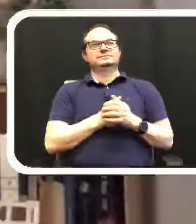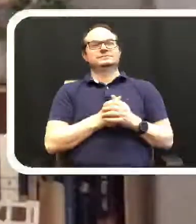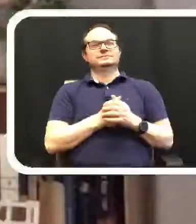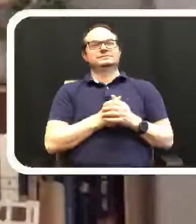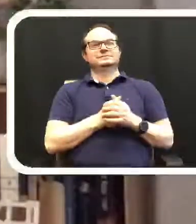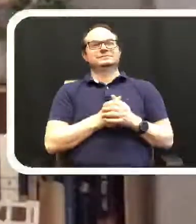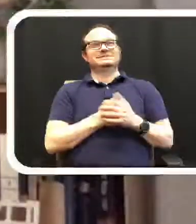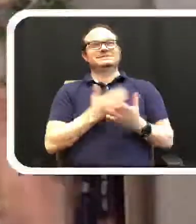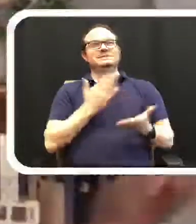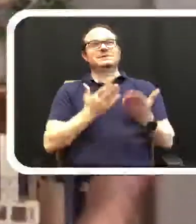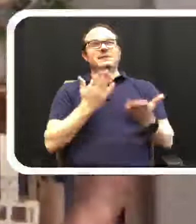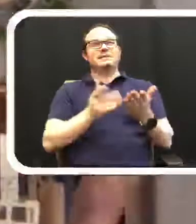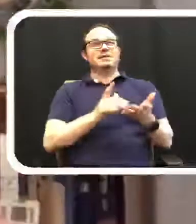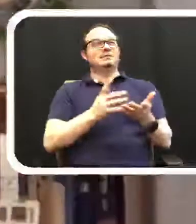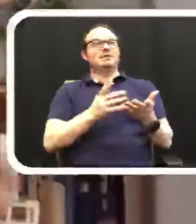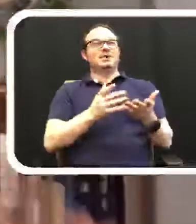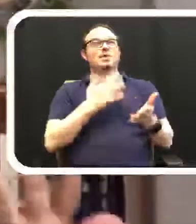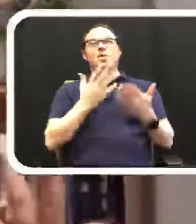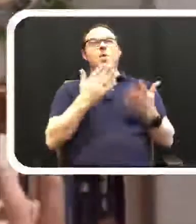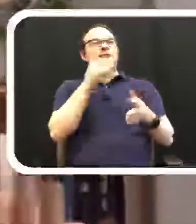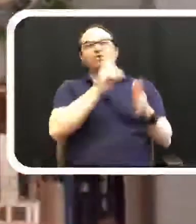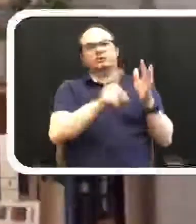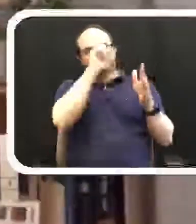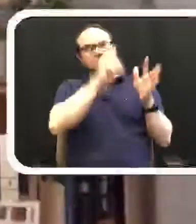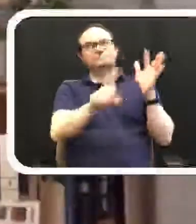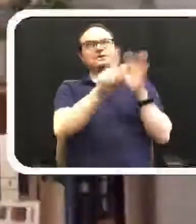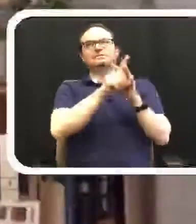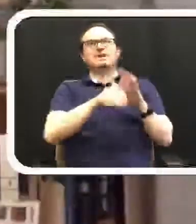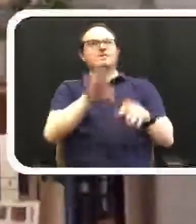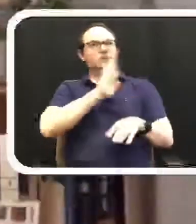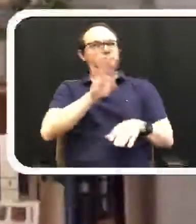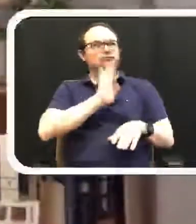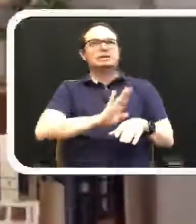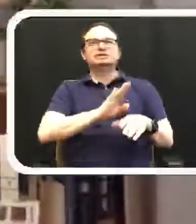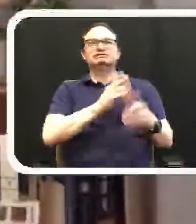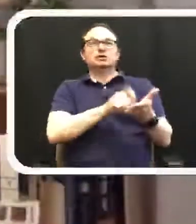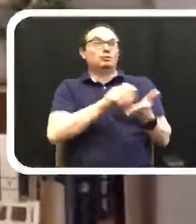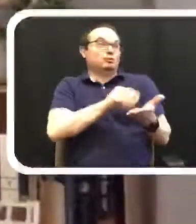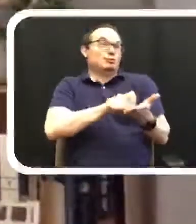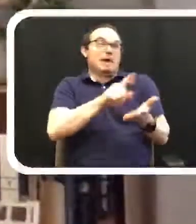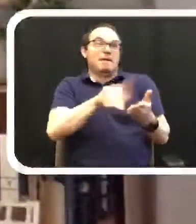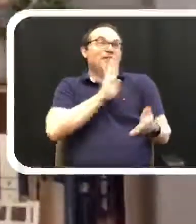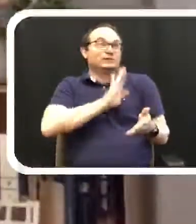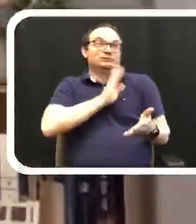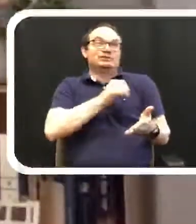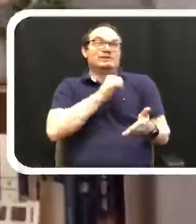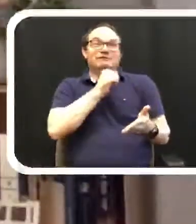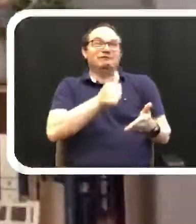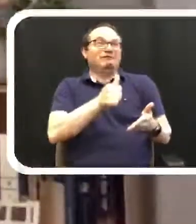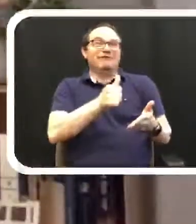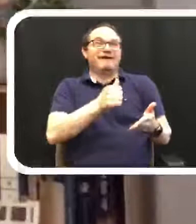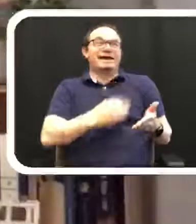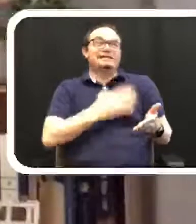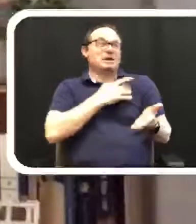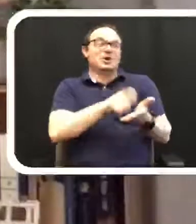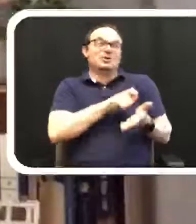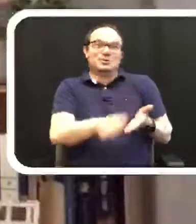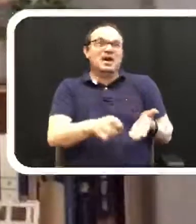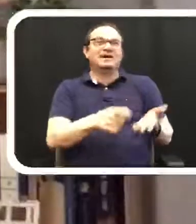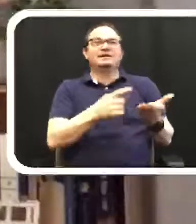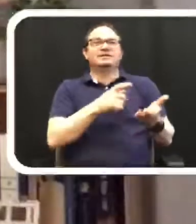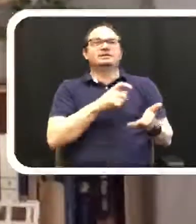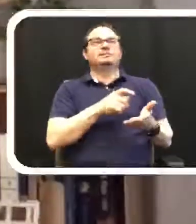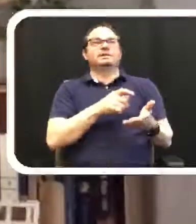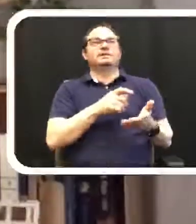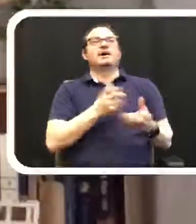forth, write about that. Write about your frustration with that. Because, yeah, it's better than not having anything on the